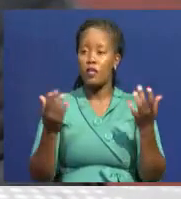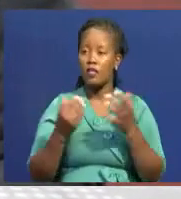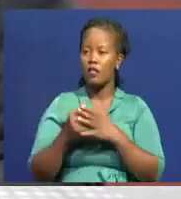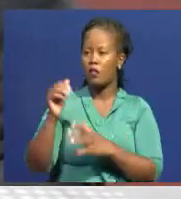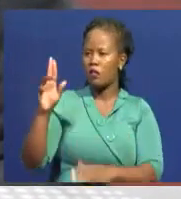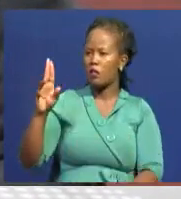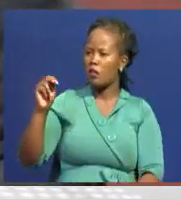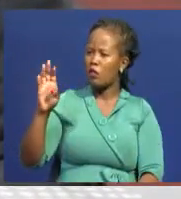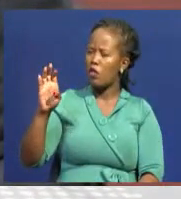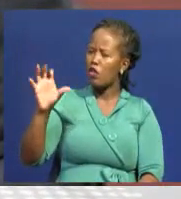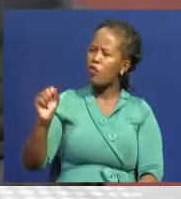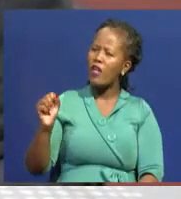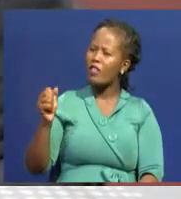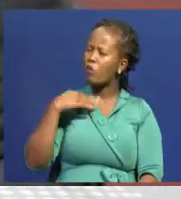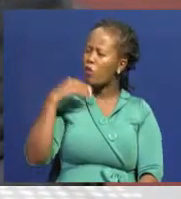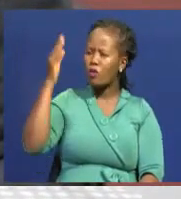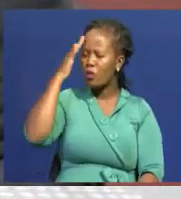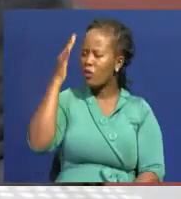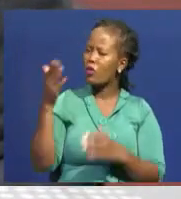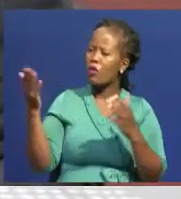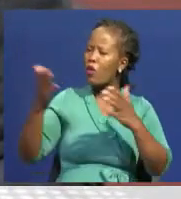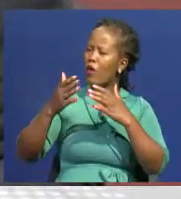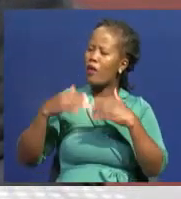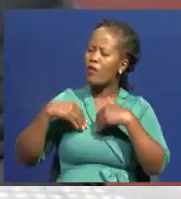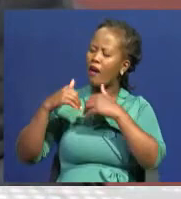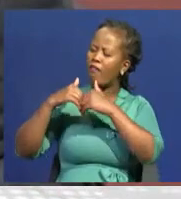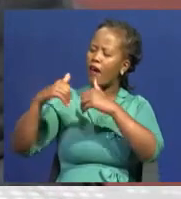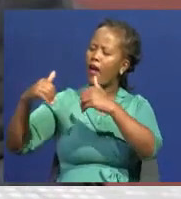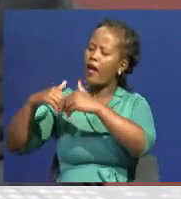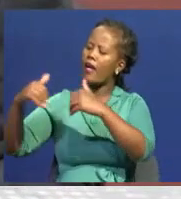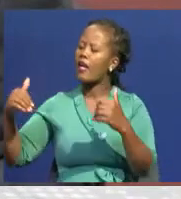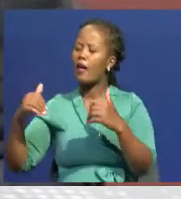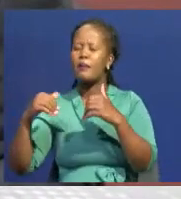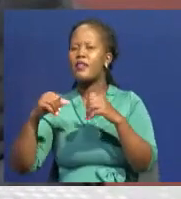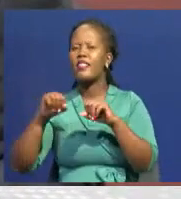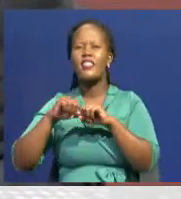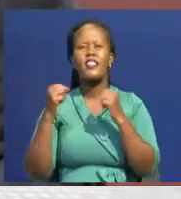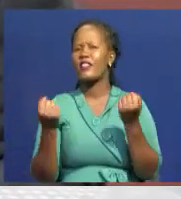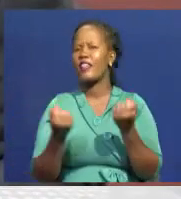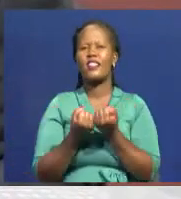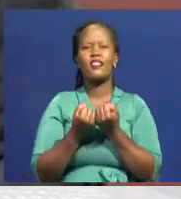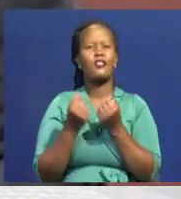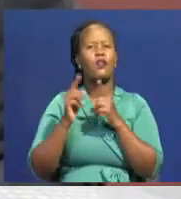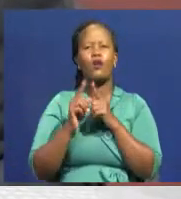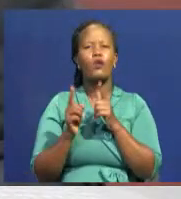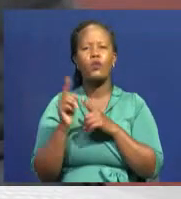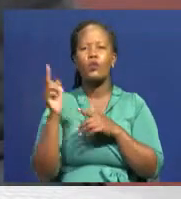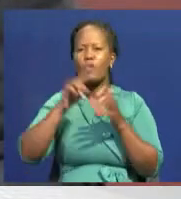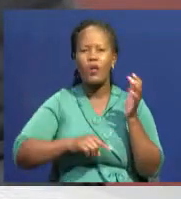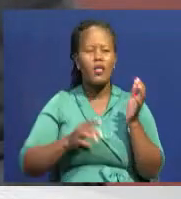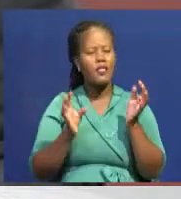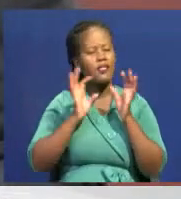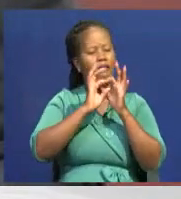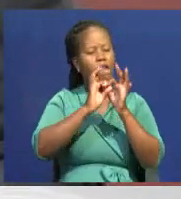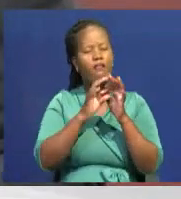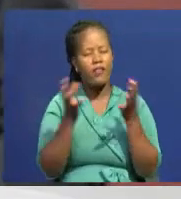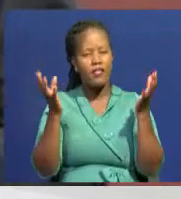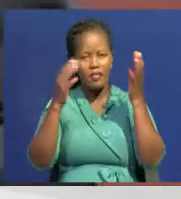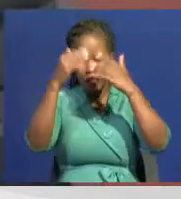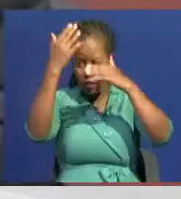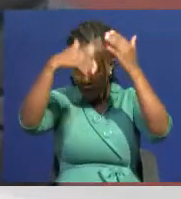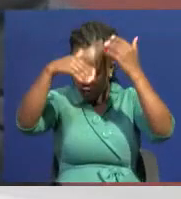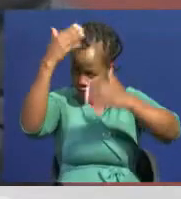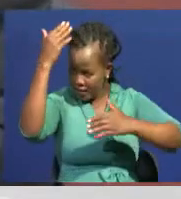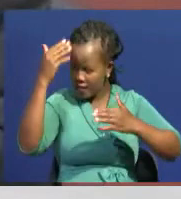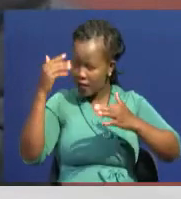looking at where are the gaps in our society. Then what fits within the university, and what can we